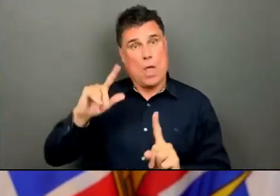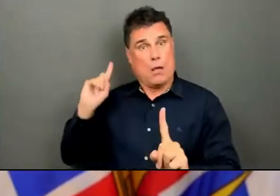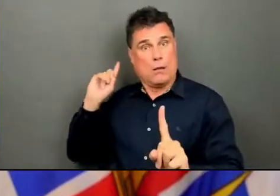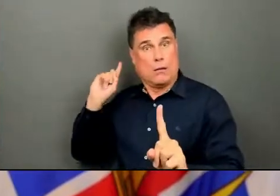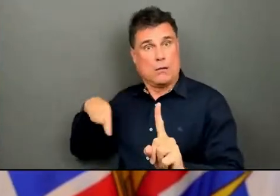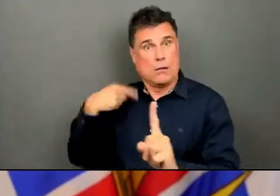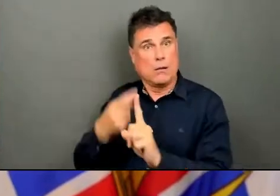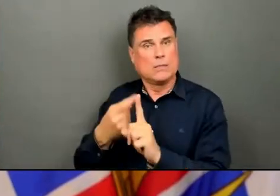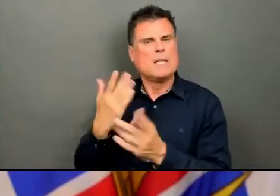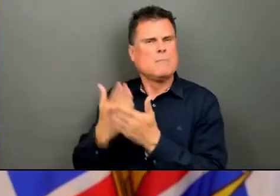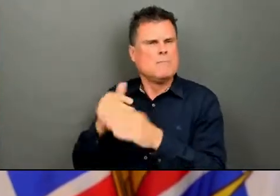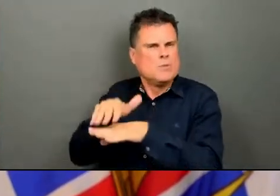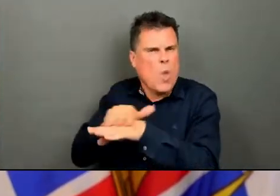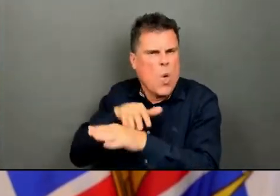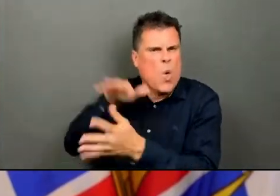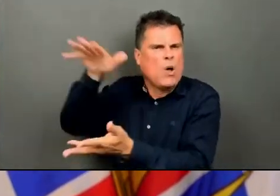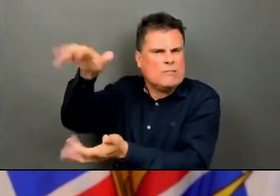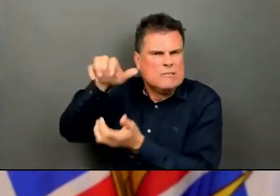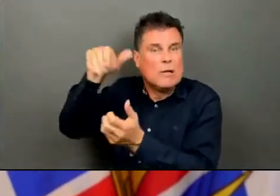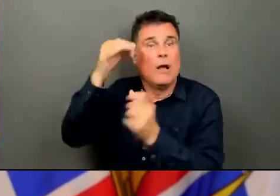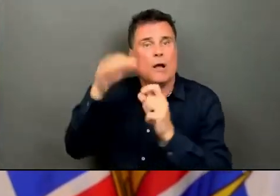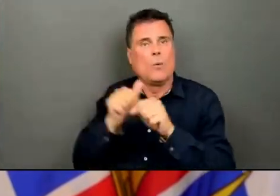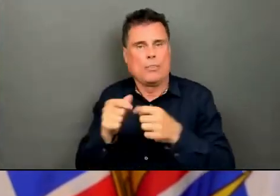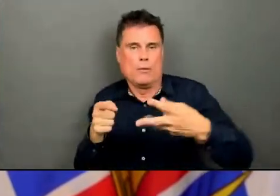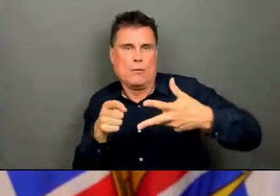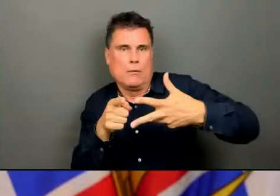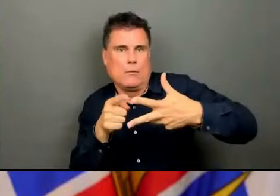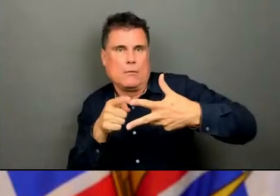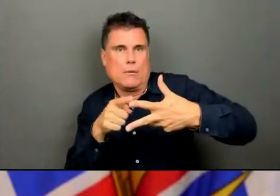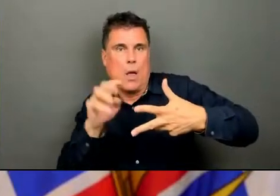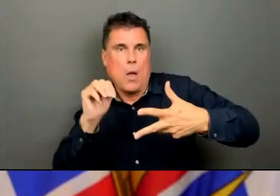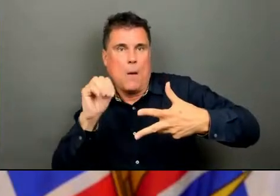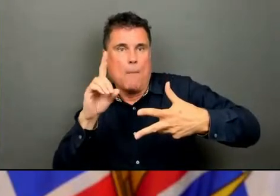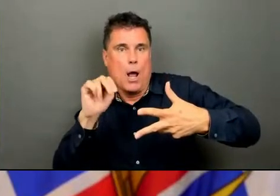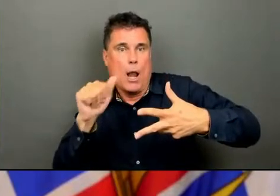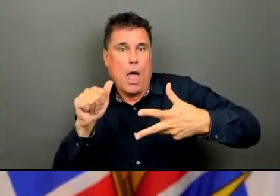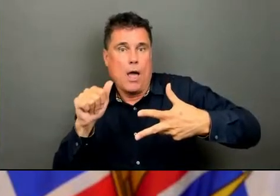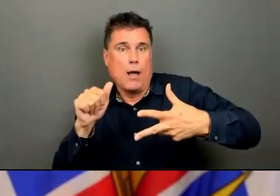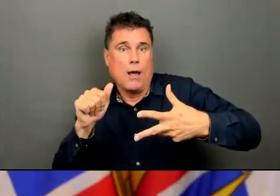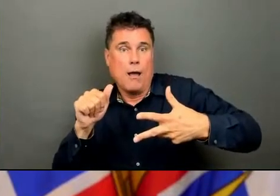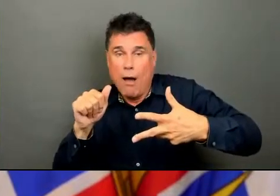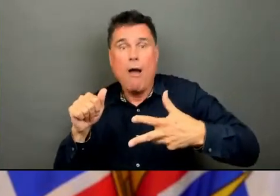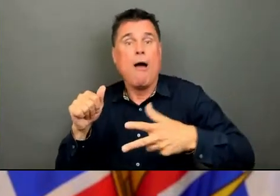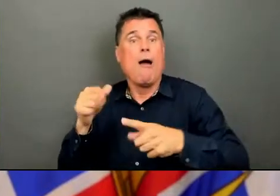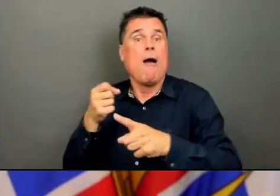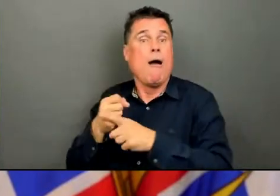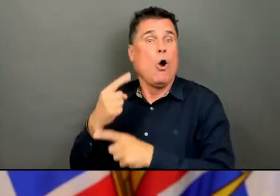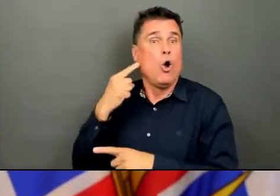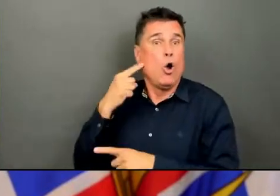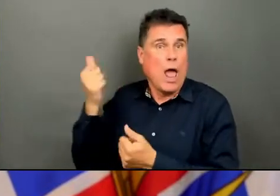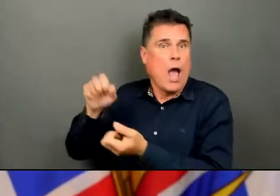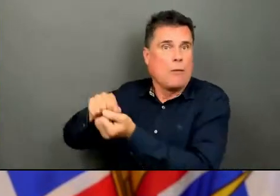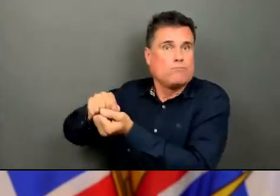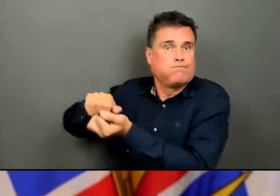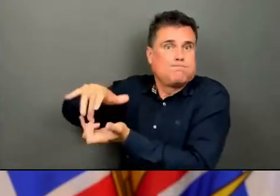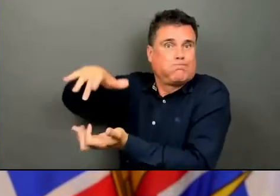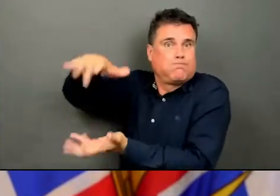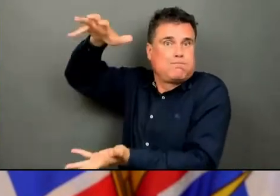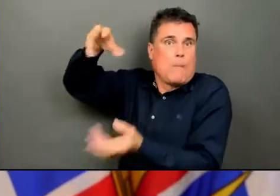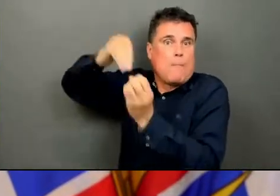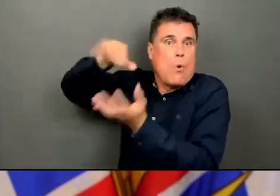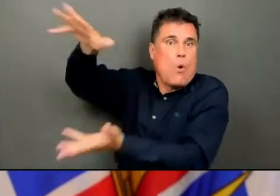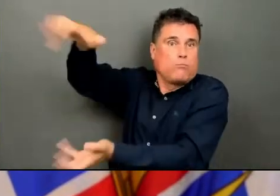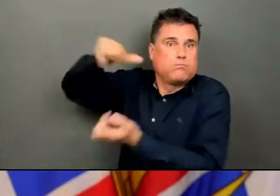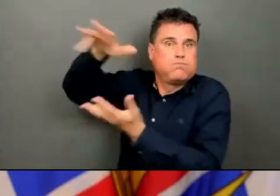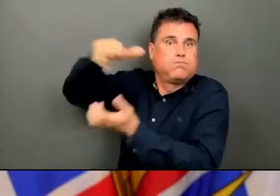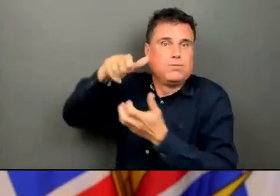had challenges with shipments. Thankfully, very recently, we've had an indication that we're going to get a lot of Moderna starting